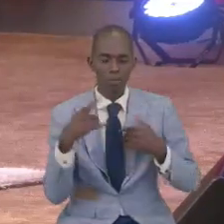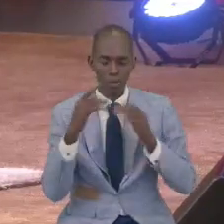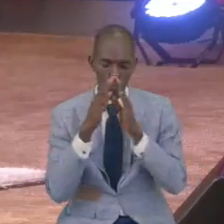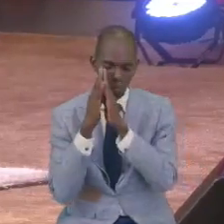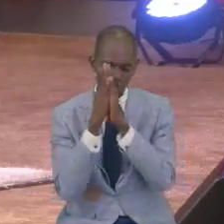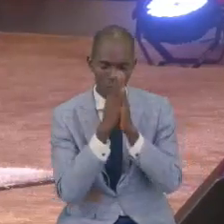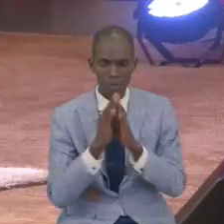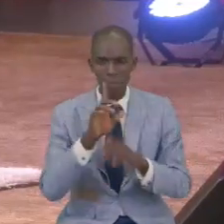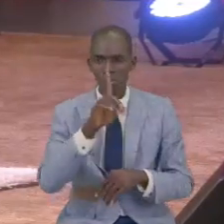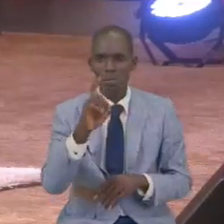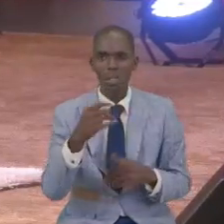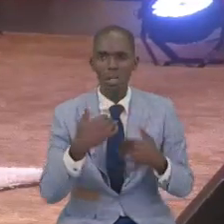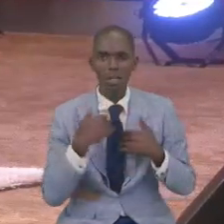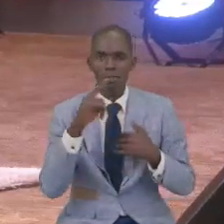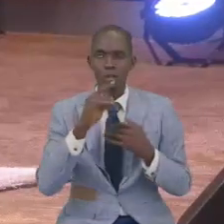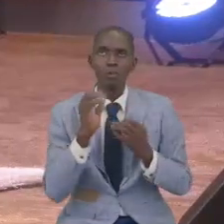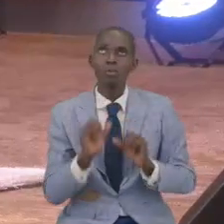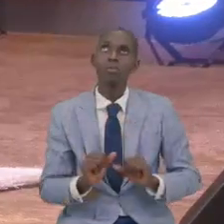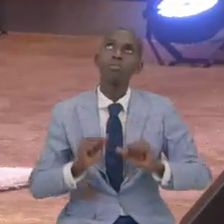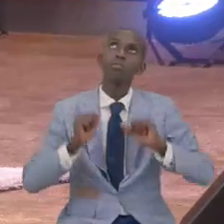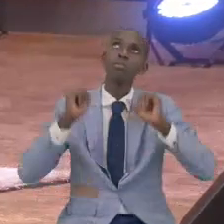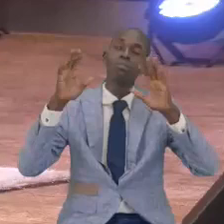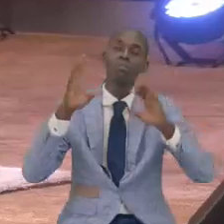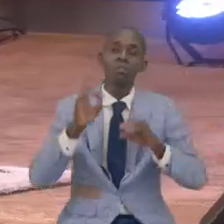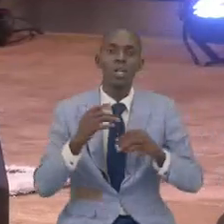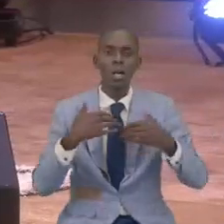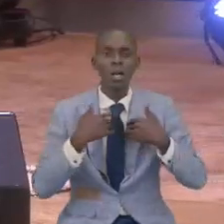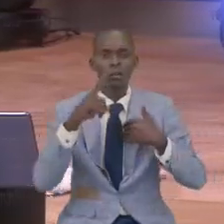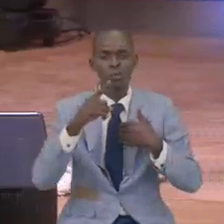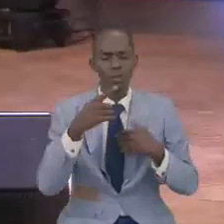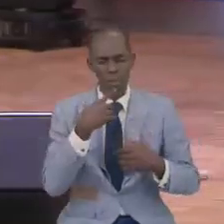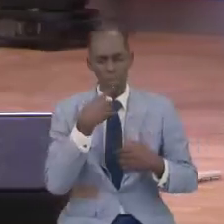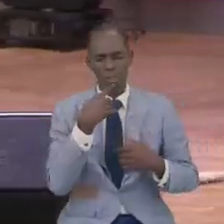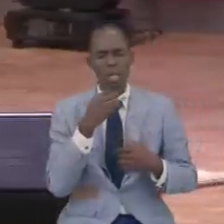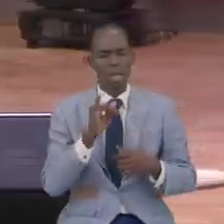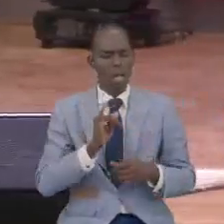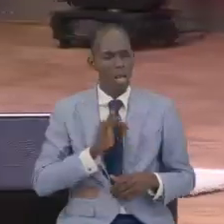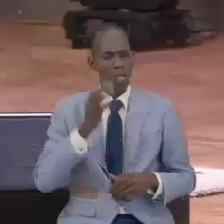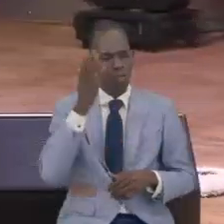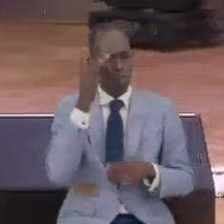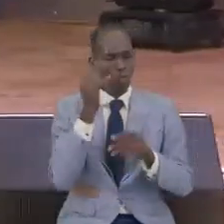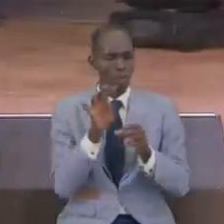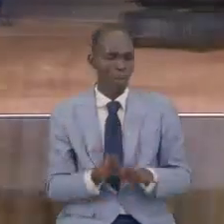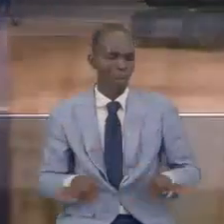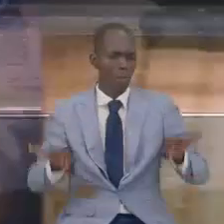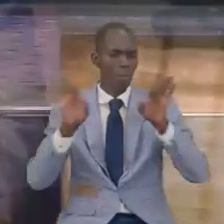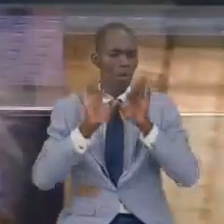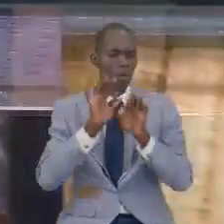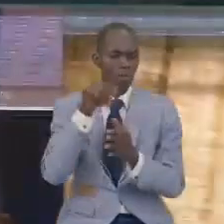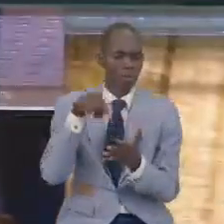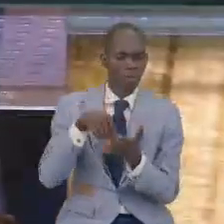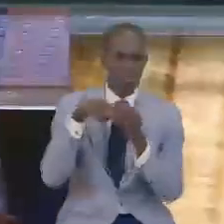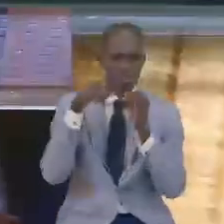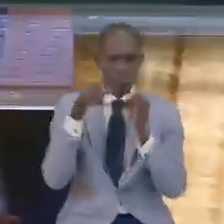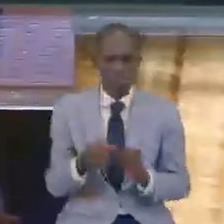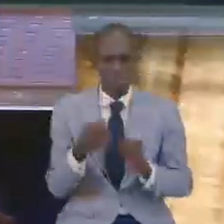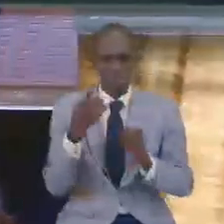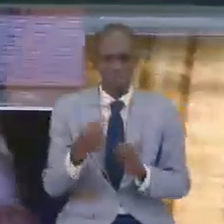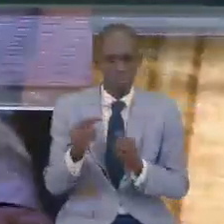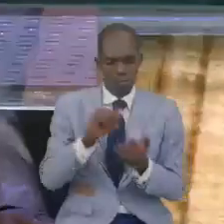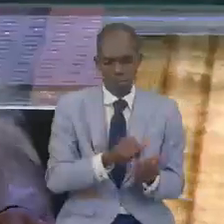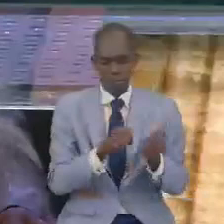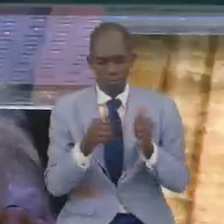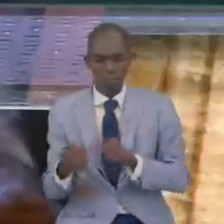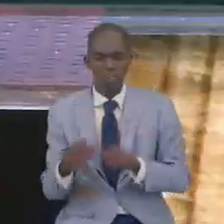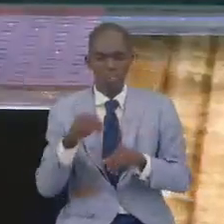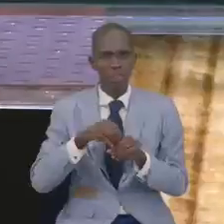prayed? Have you consecrated? Have you said, I know the importance of this power, the baptism